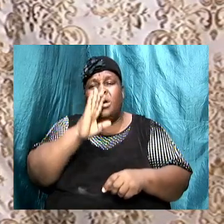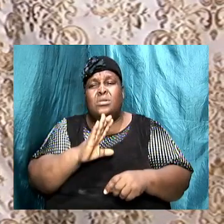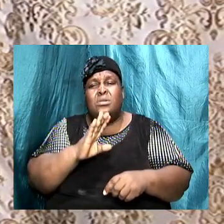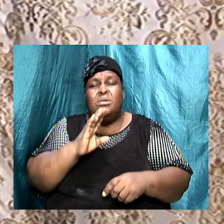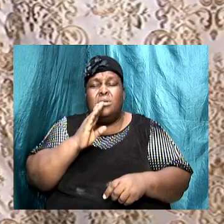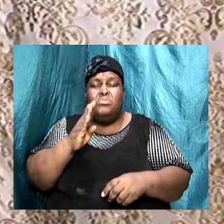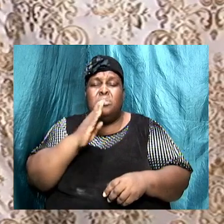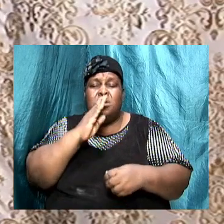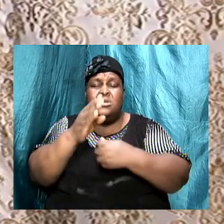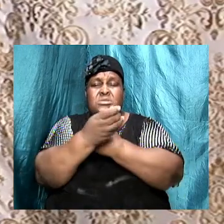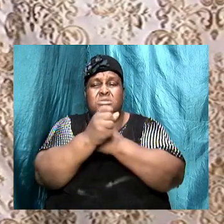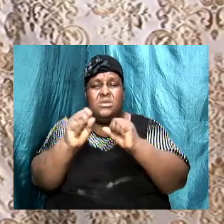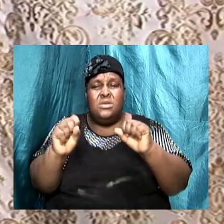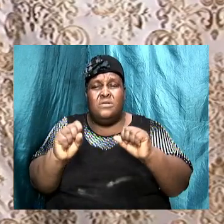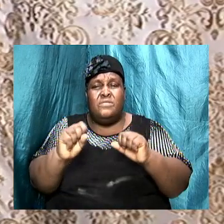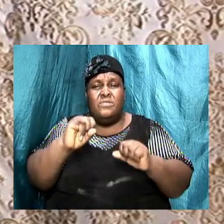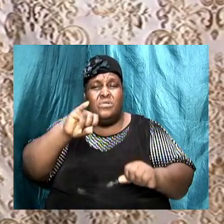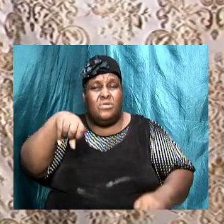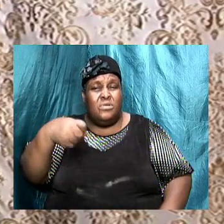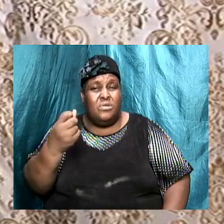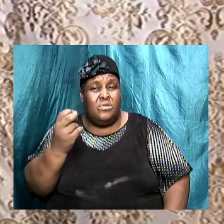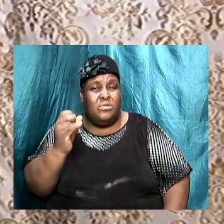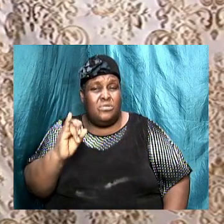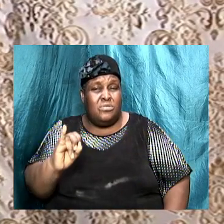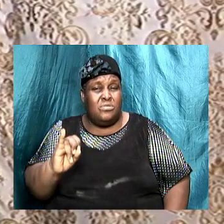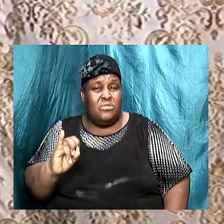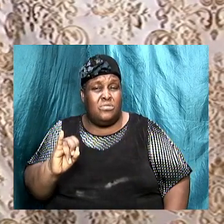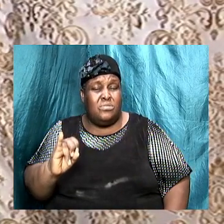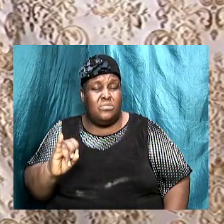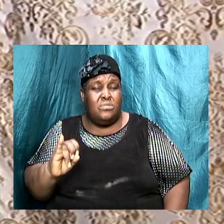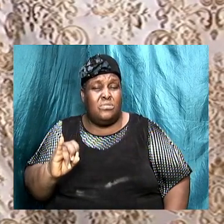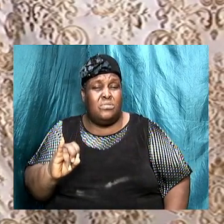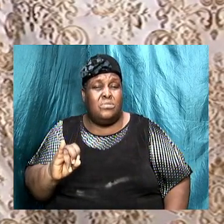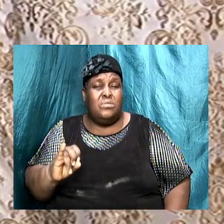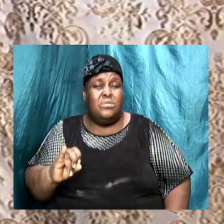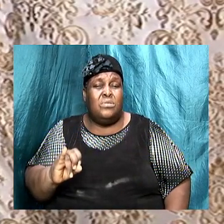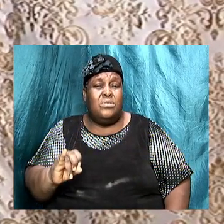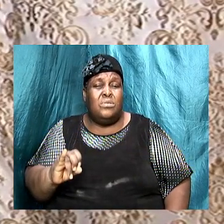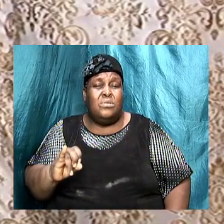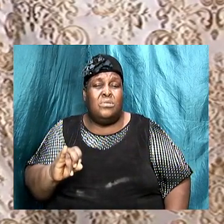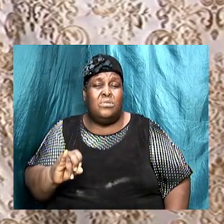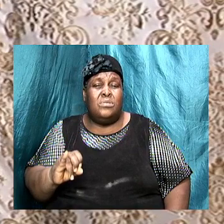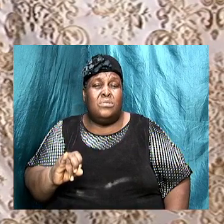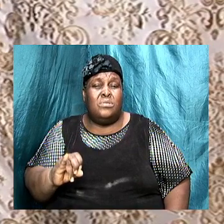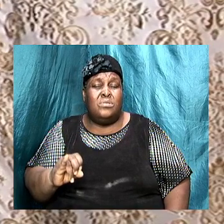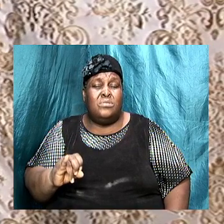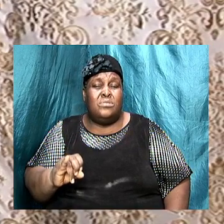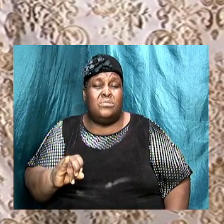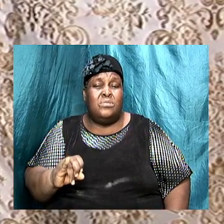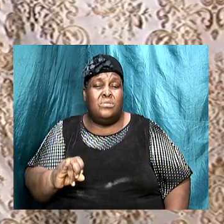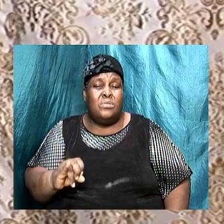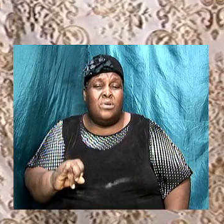Jude conveyed the message in verse 3 and verse 4.